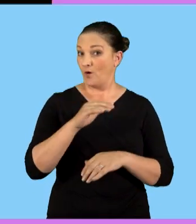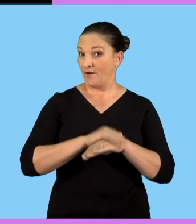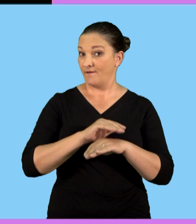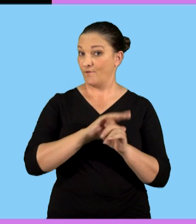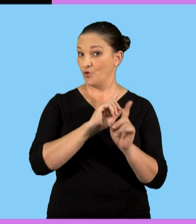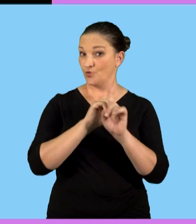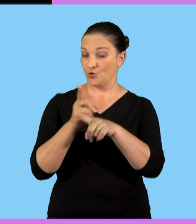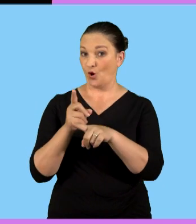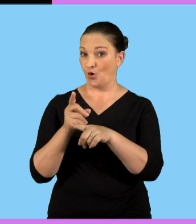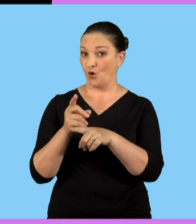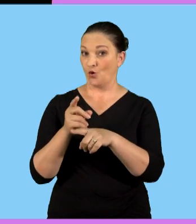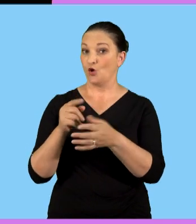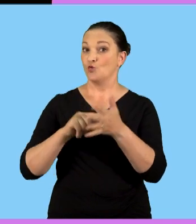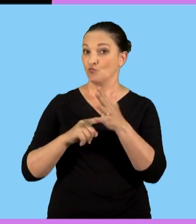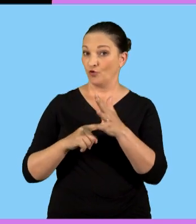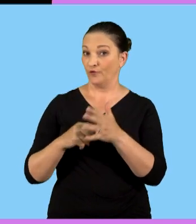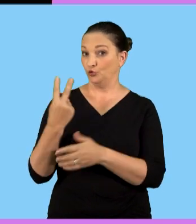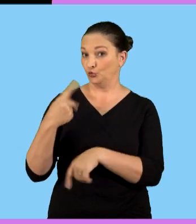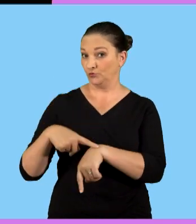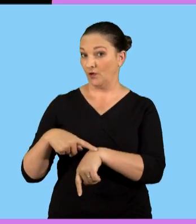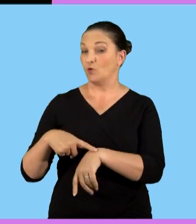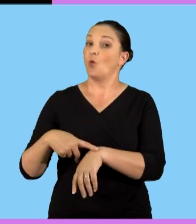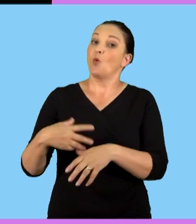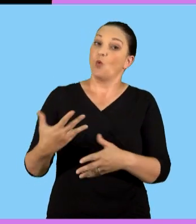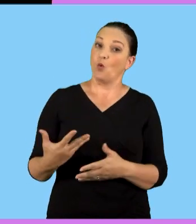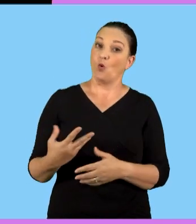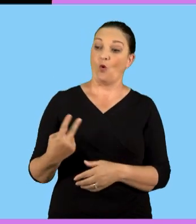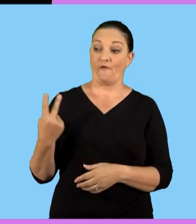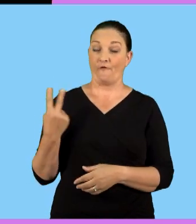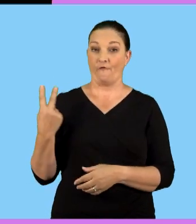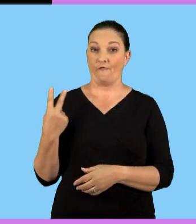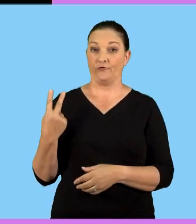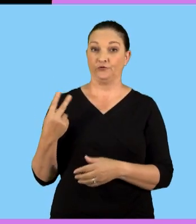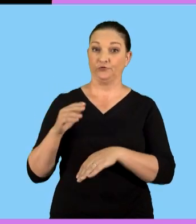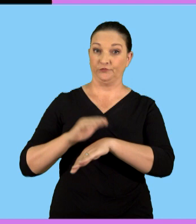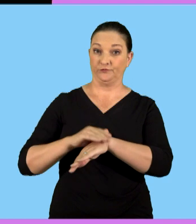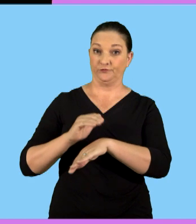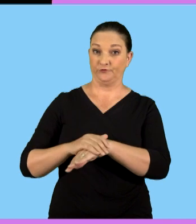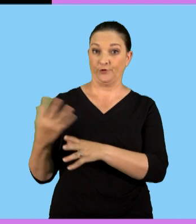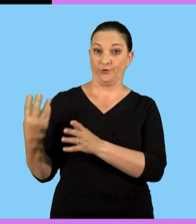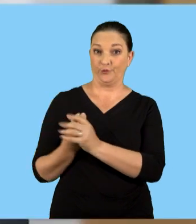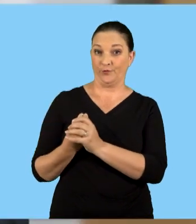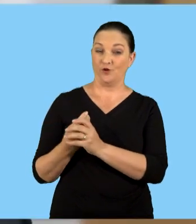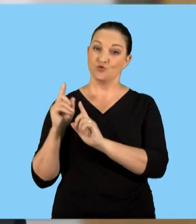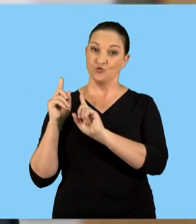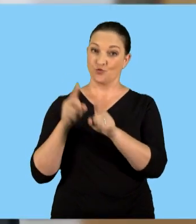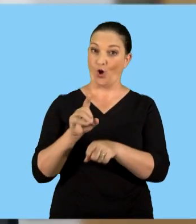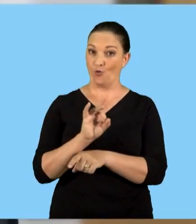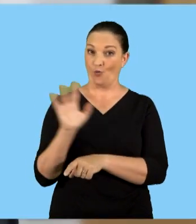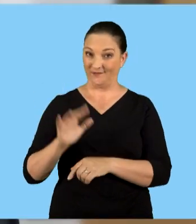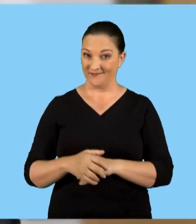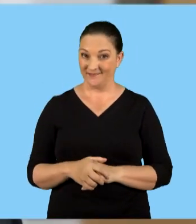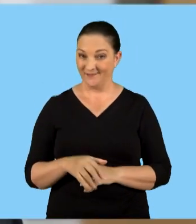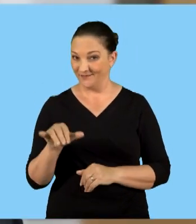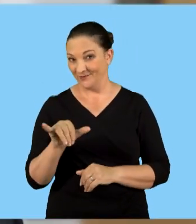one friend to the movies twice or two friends to the movies at once? Thanks everyone for listening to me